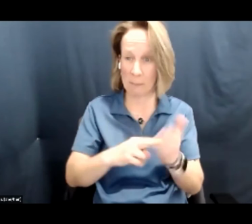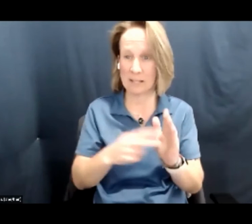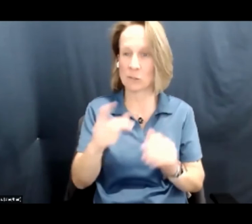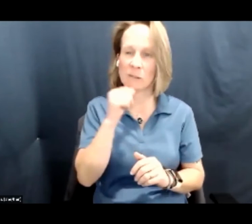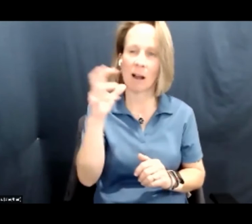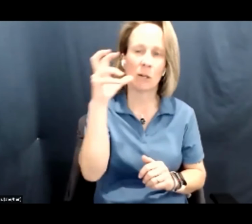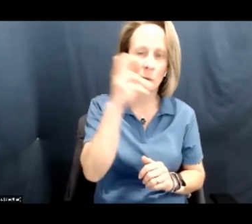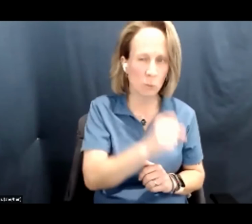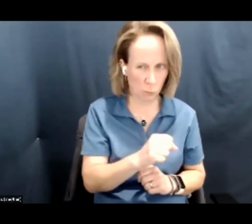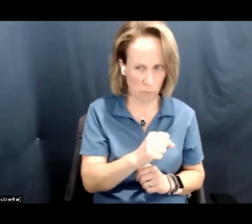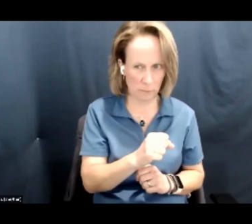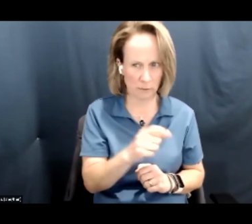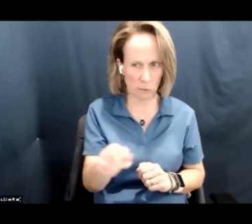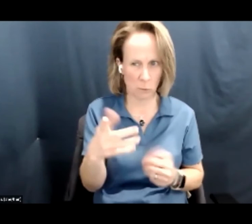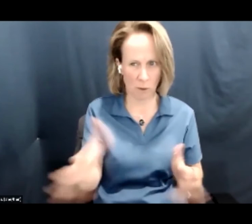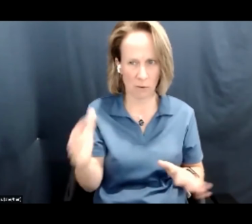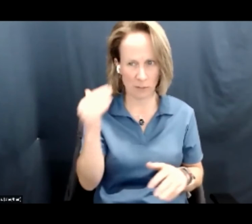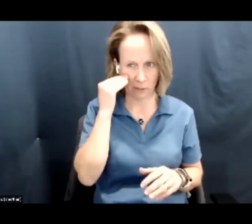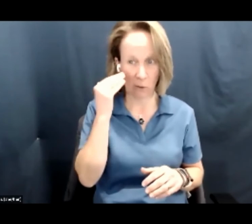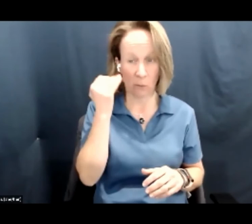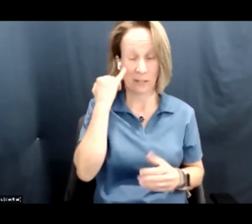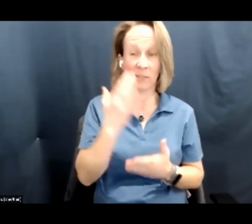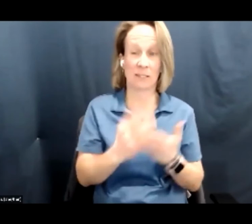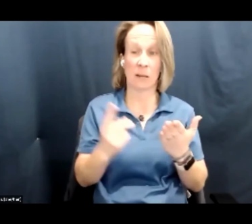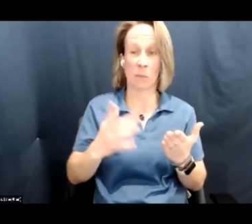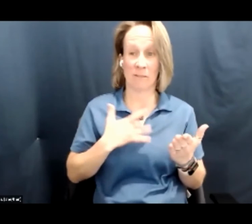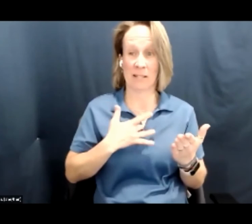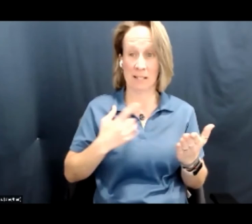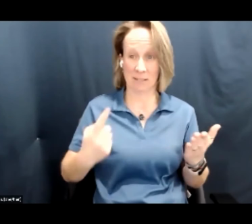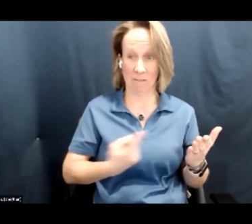pronouns. If someone's offended,